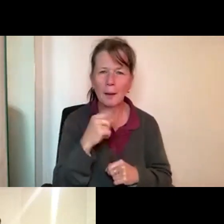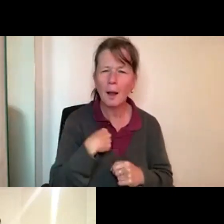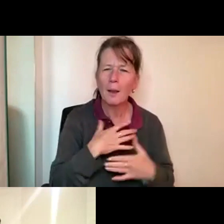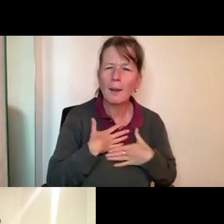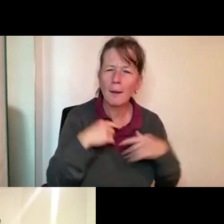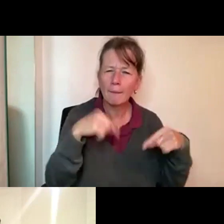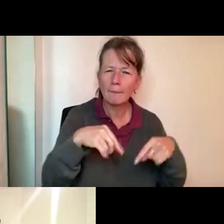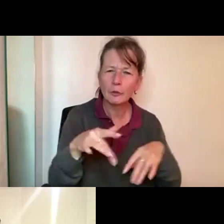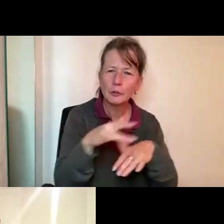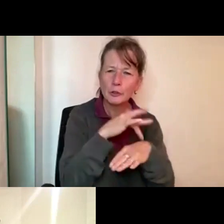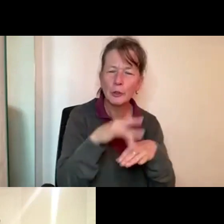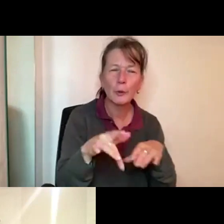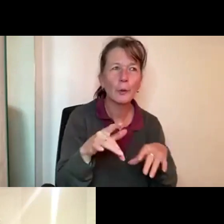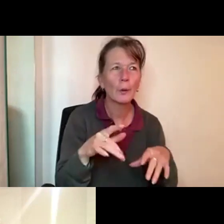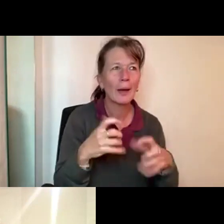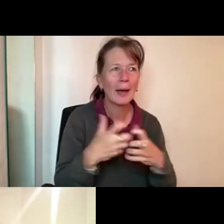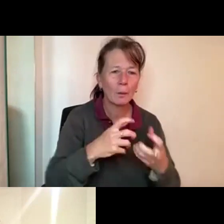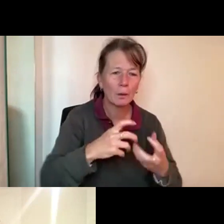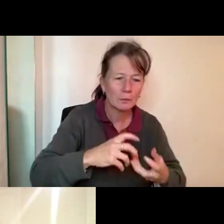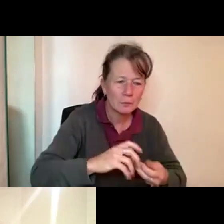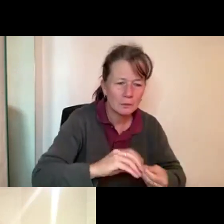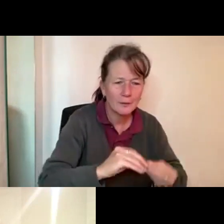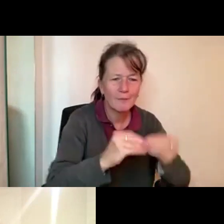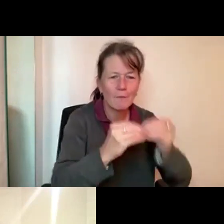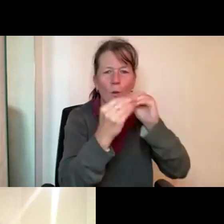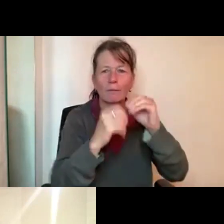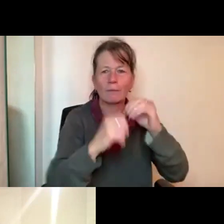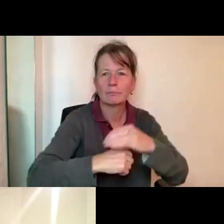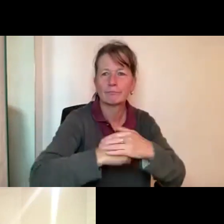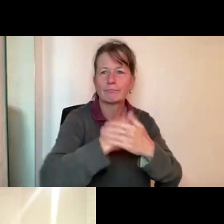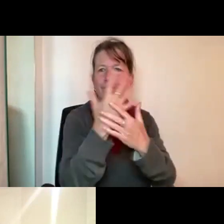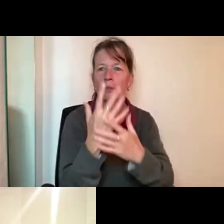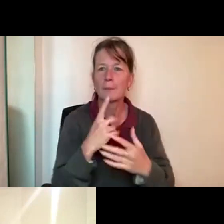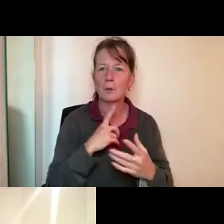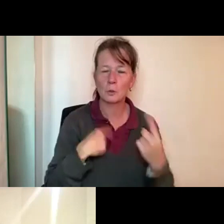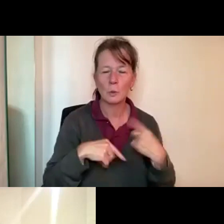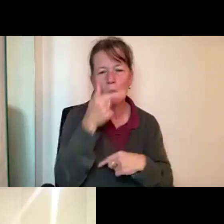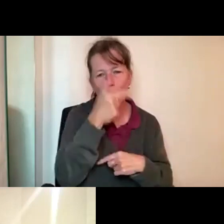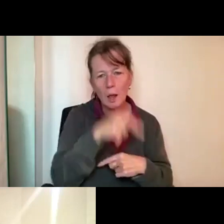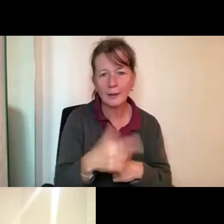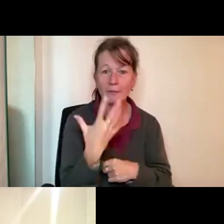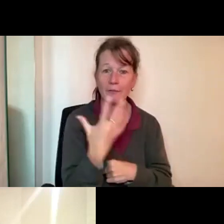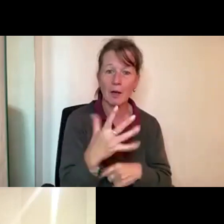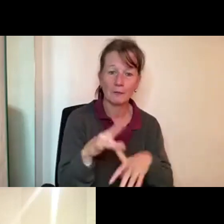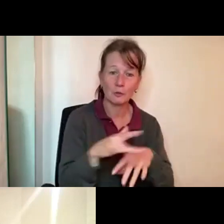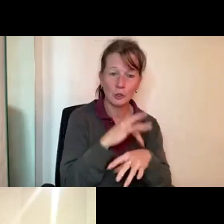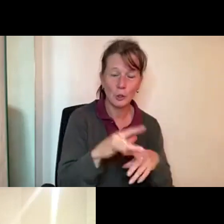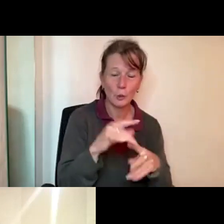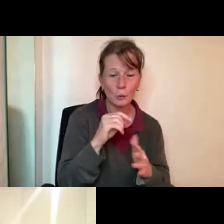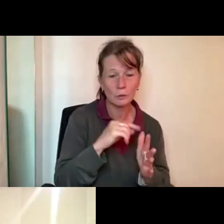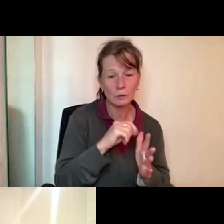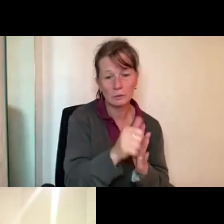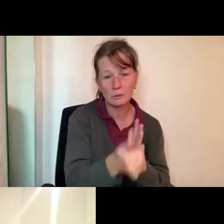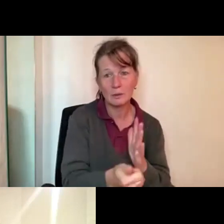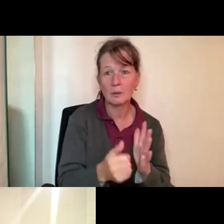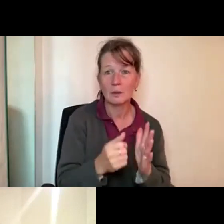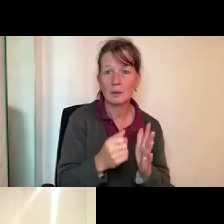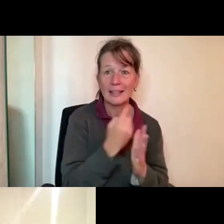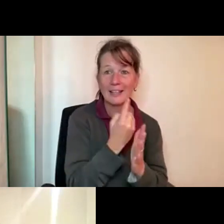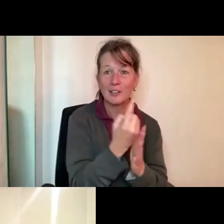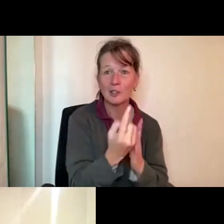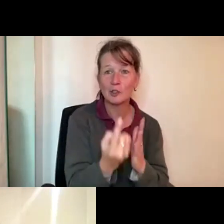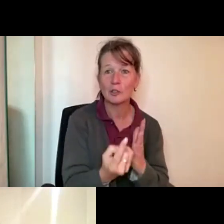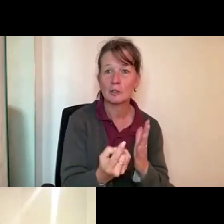the show evolved in a way, right? Because we were very lucky to have 5 shows, and each of them was